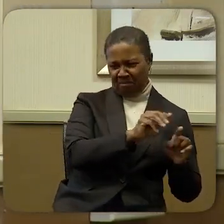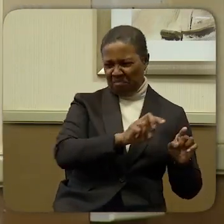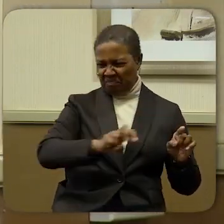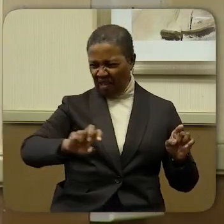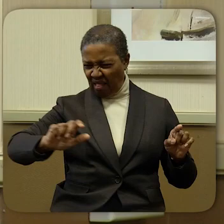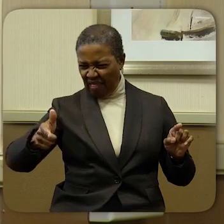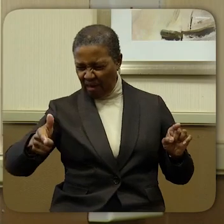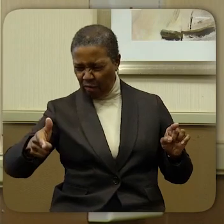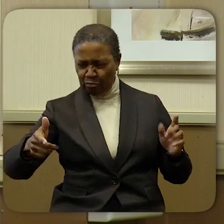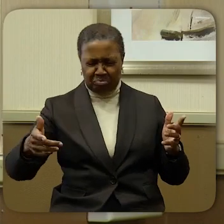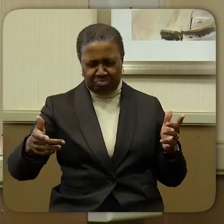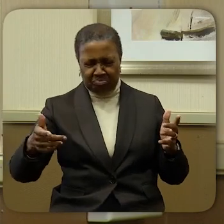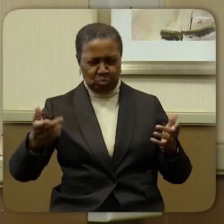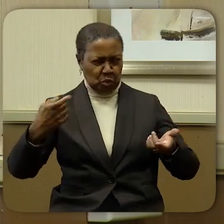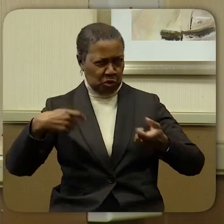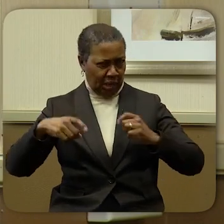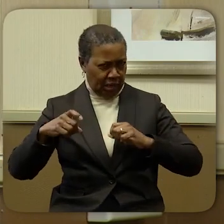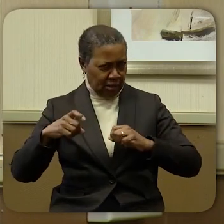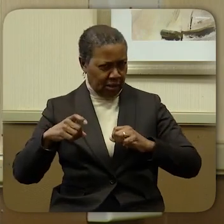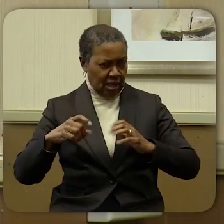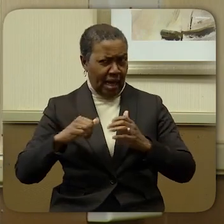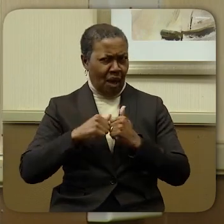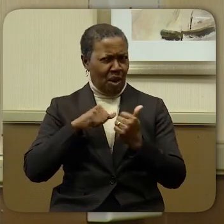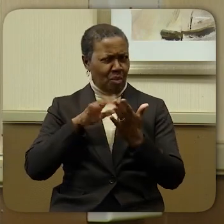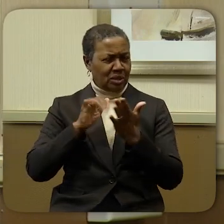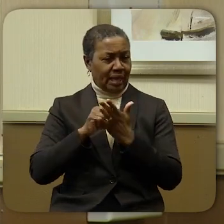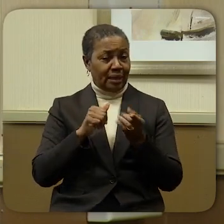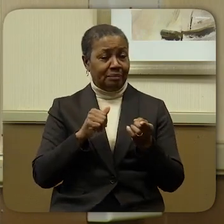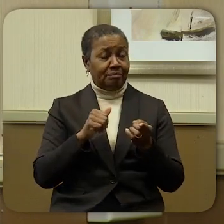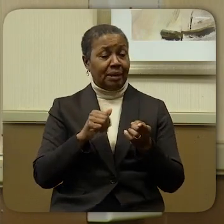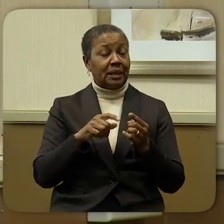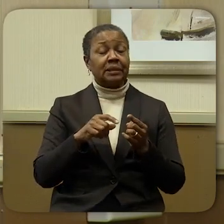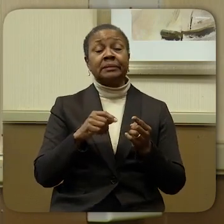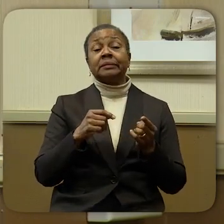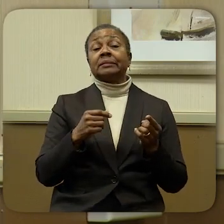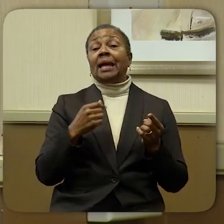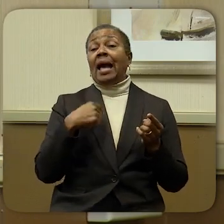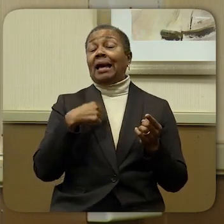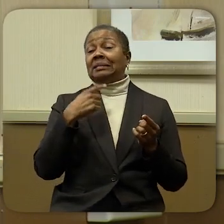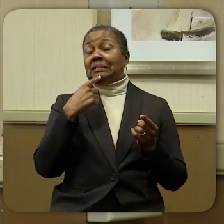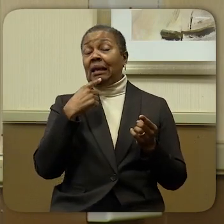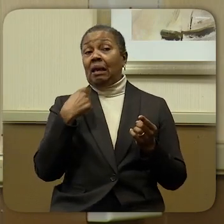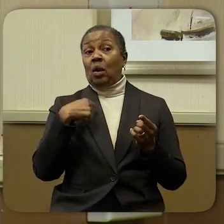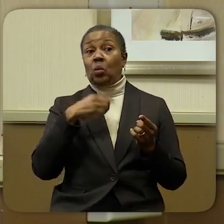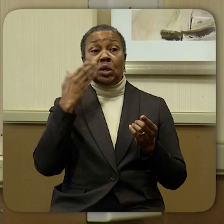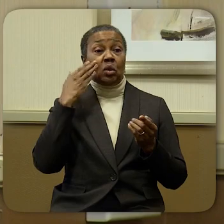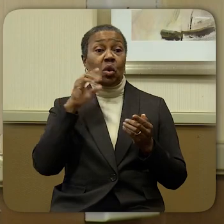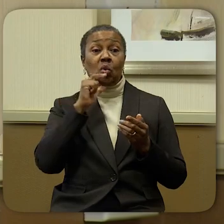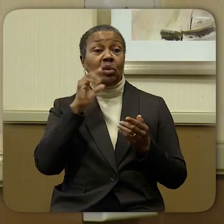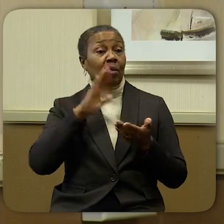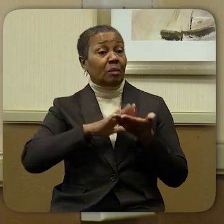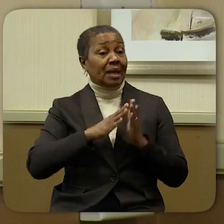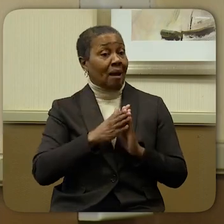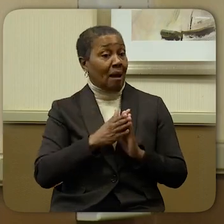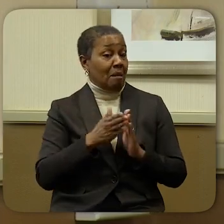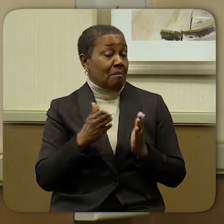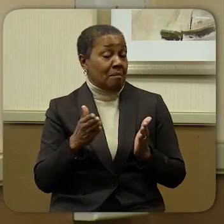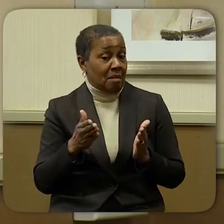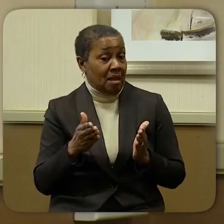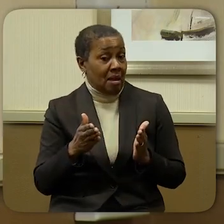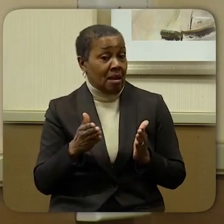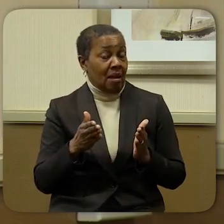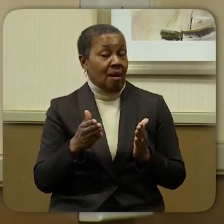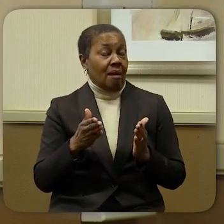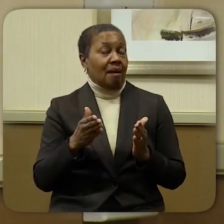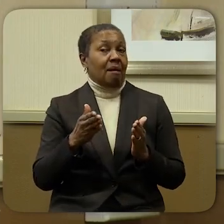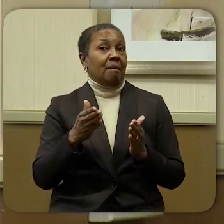But how I kind of approach that is, we don't know who they're gonna become, but I think it can cause more harm if we say, well, wait till you're